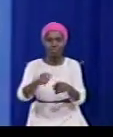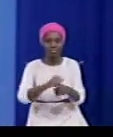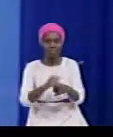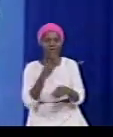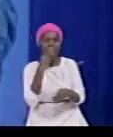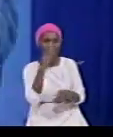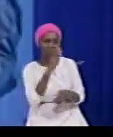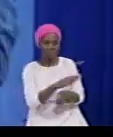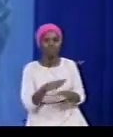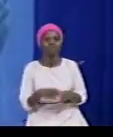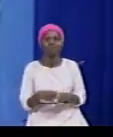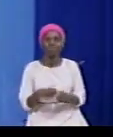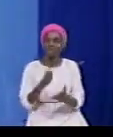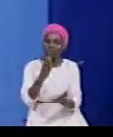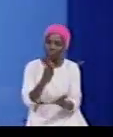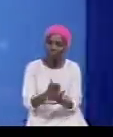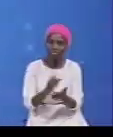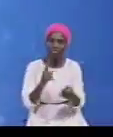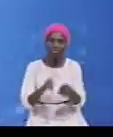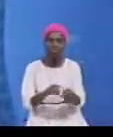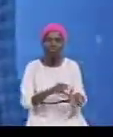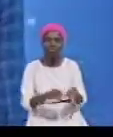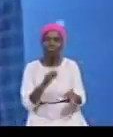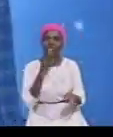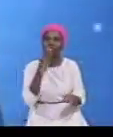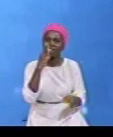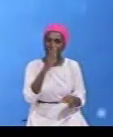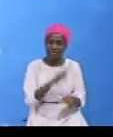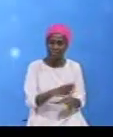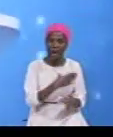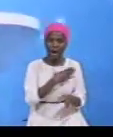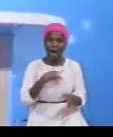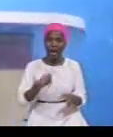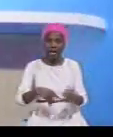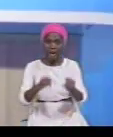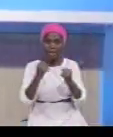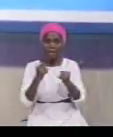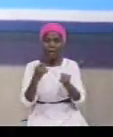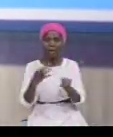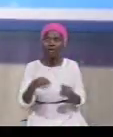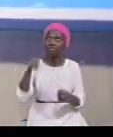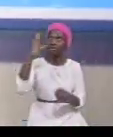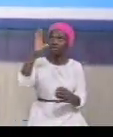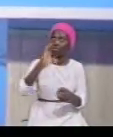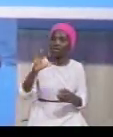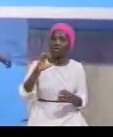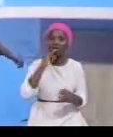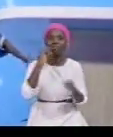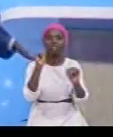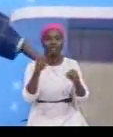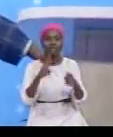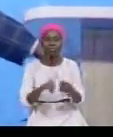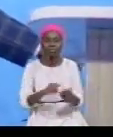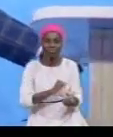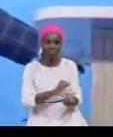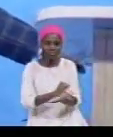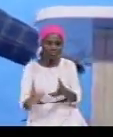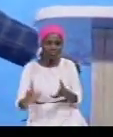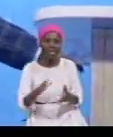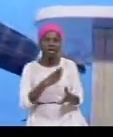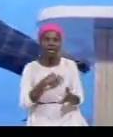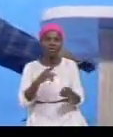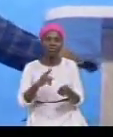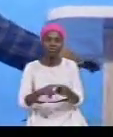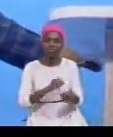grace available. Cease to do evil. And the power of the cross is able to crush and to